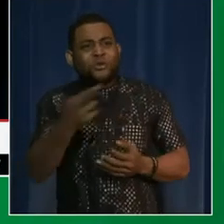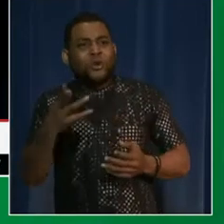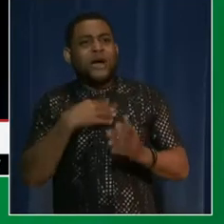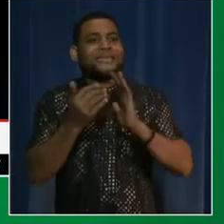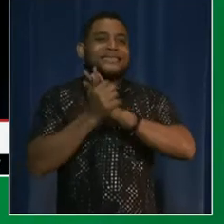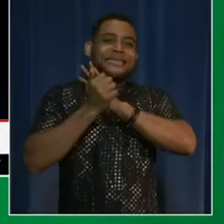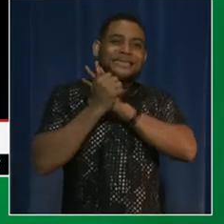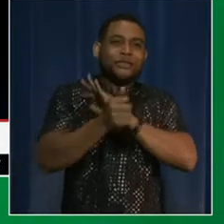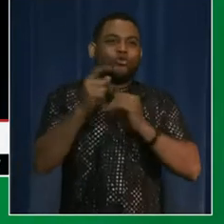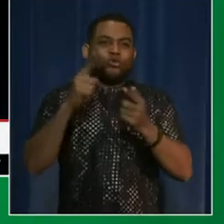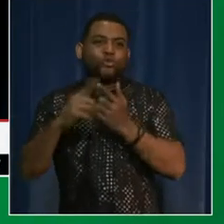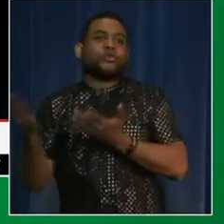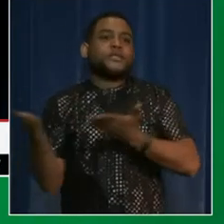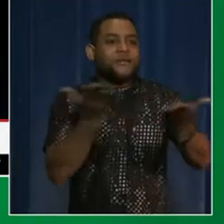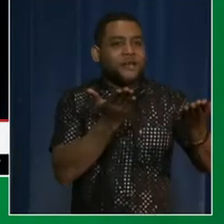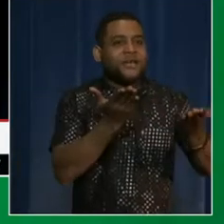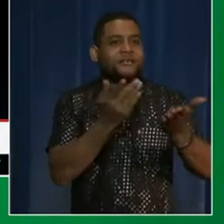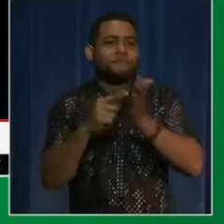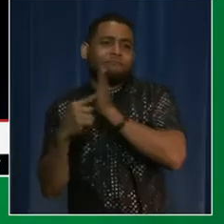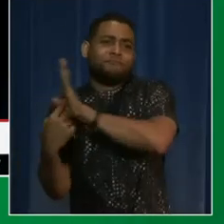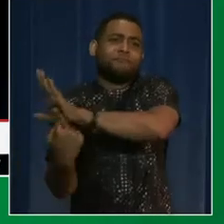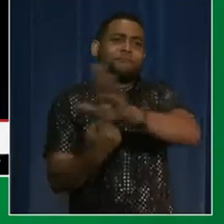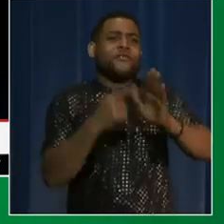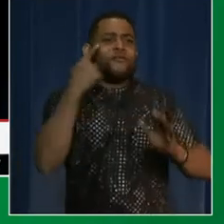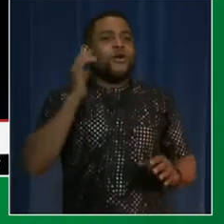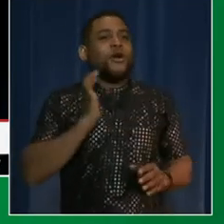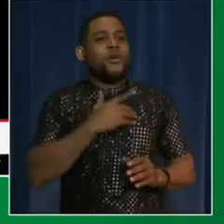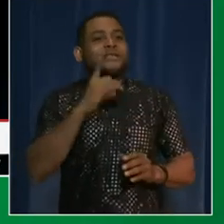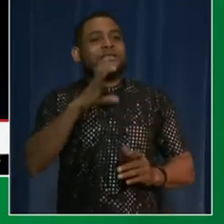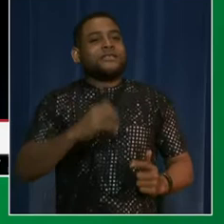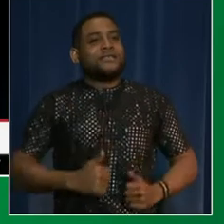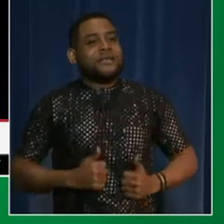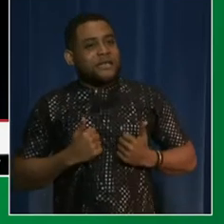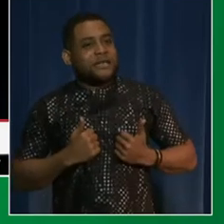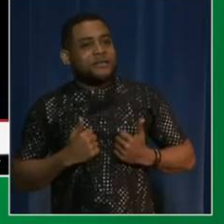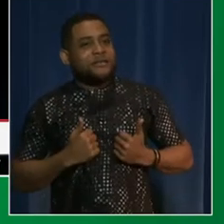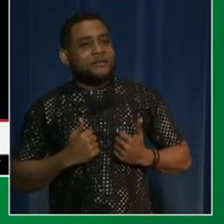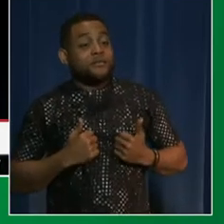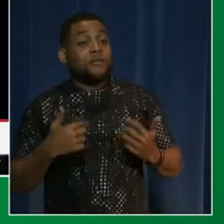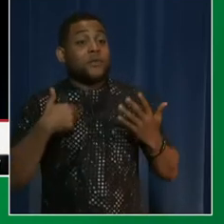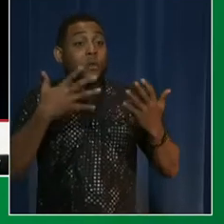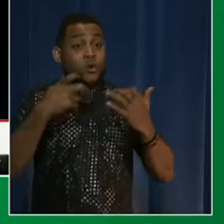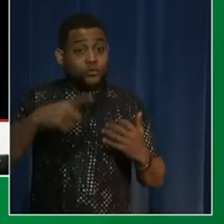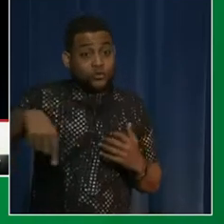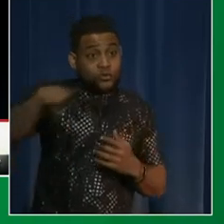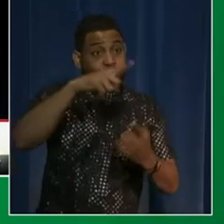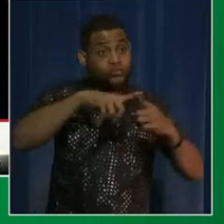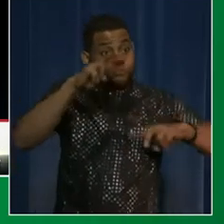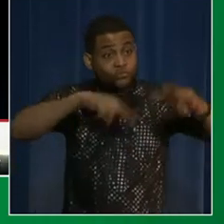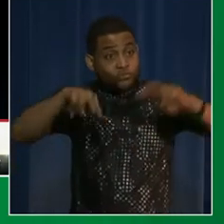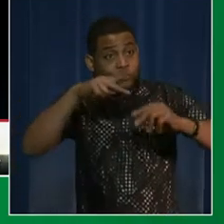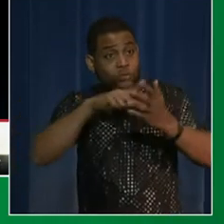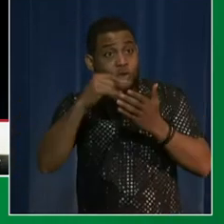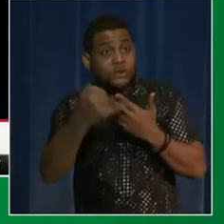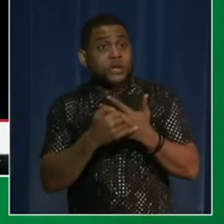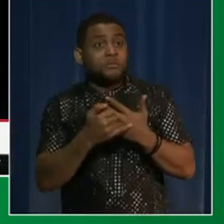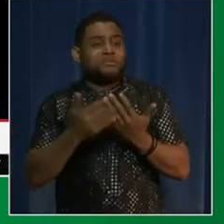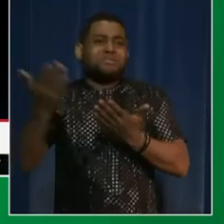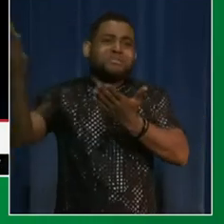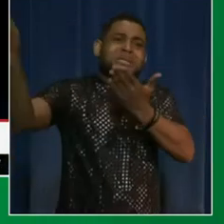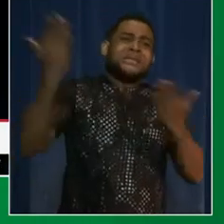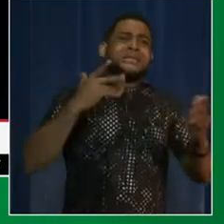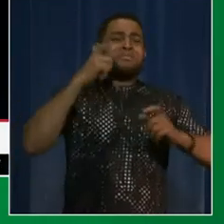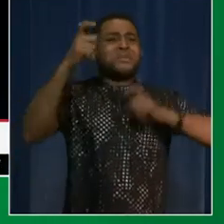to deliver. So I want you to look at these projects. I want you to bring your biggest ideas. I want you to